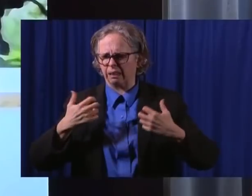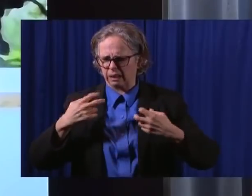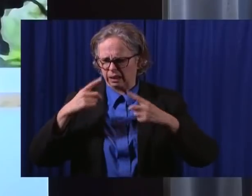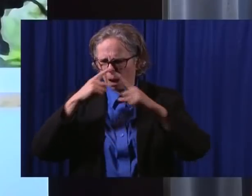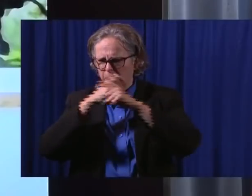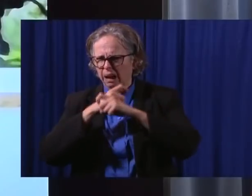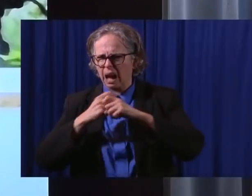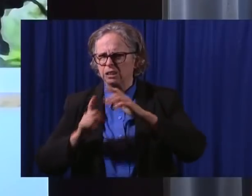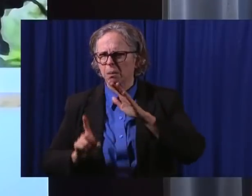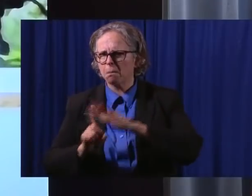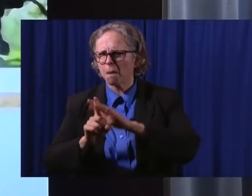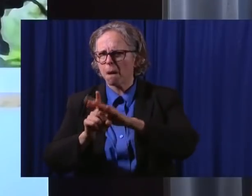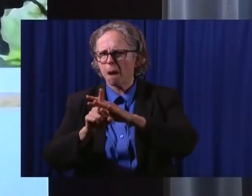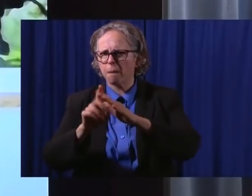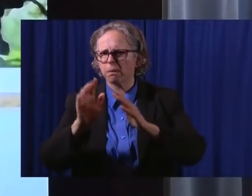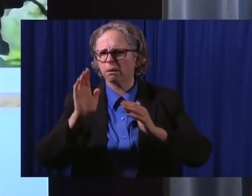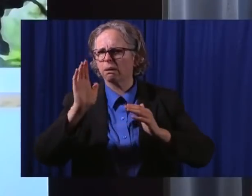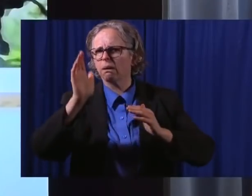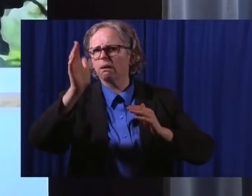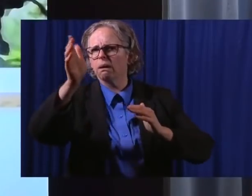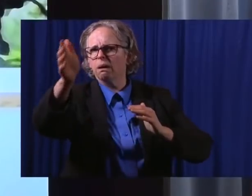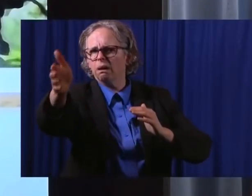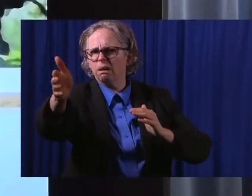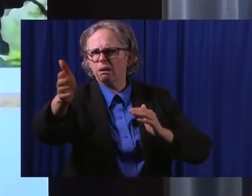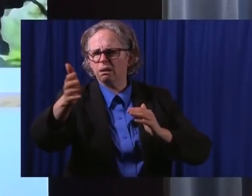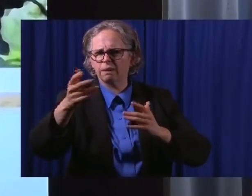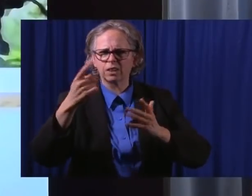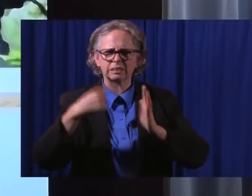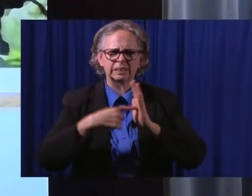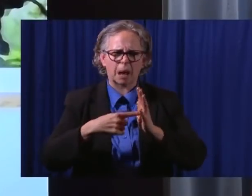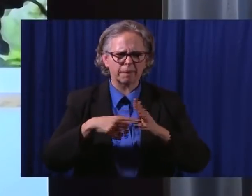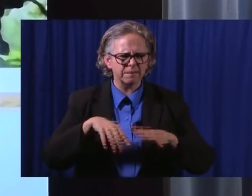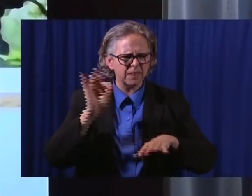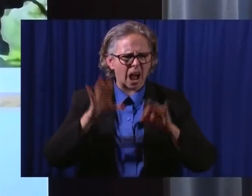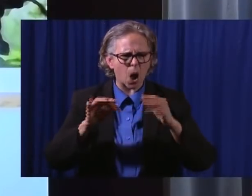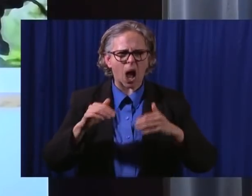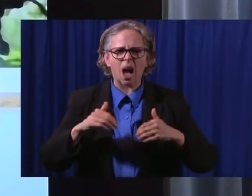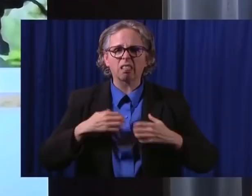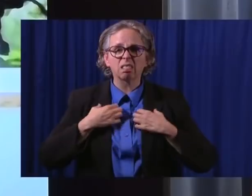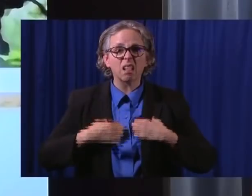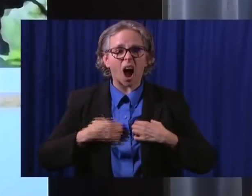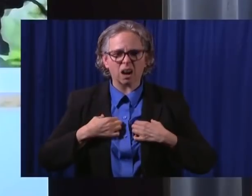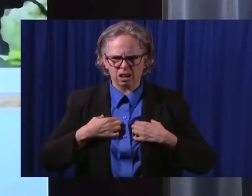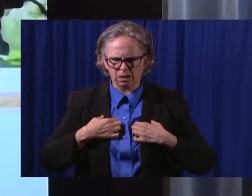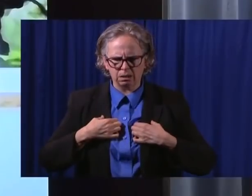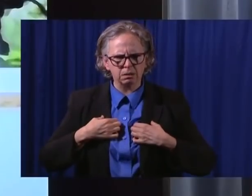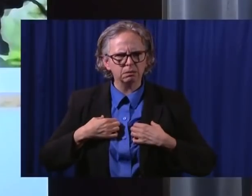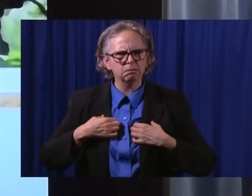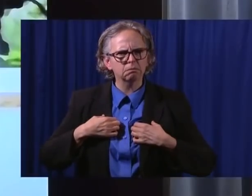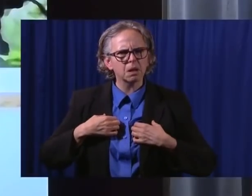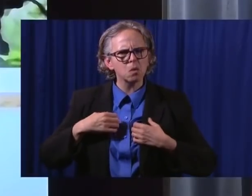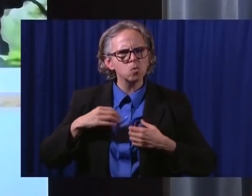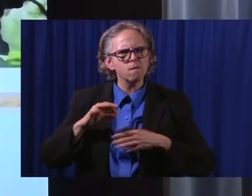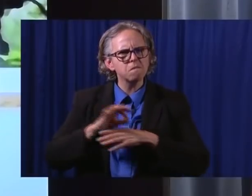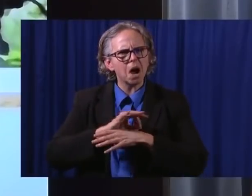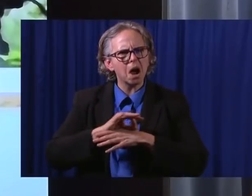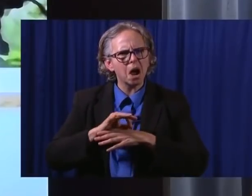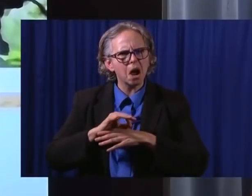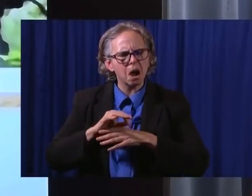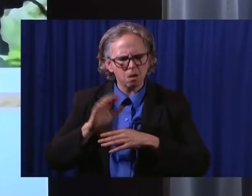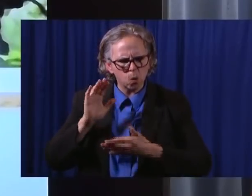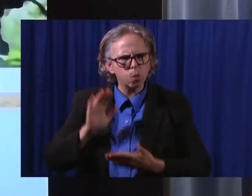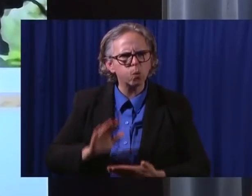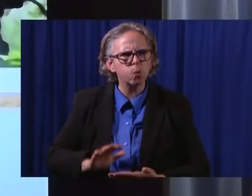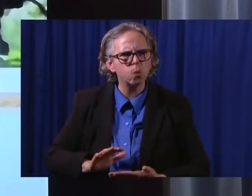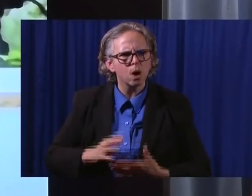lung function afterwards, if I'm young, I've got a lot of extra reserve lung function, and I may not miss it at this point, but at